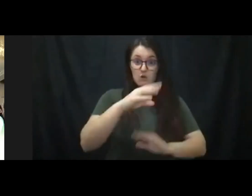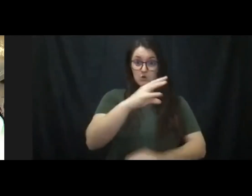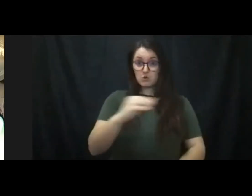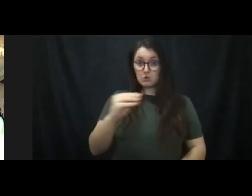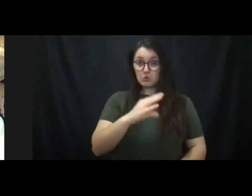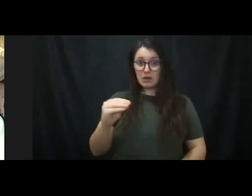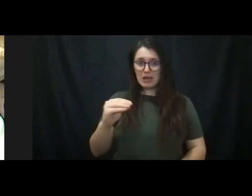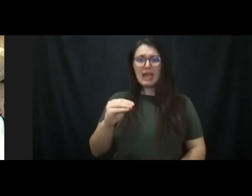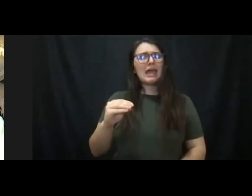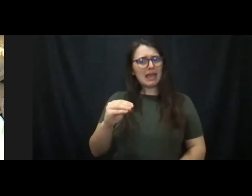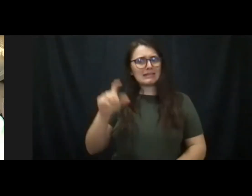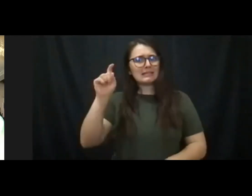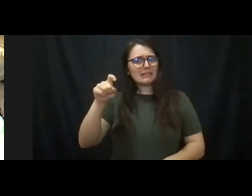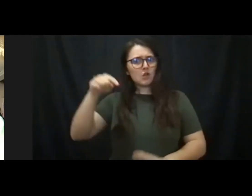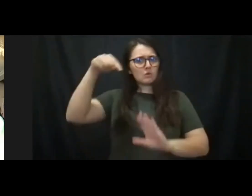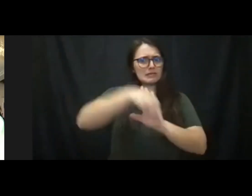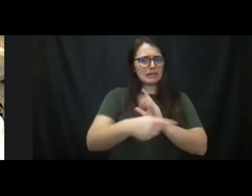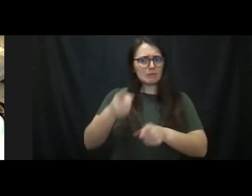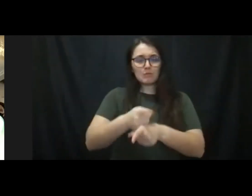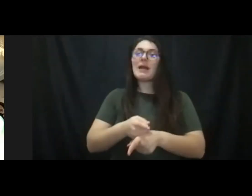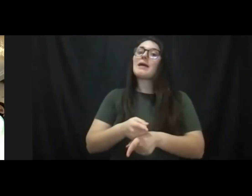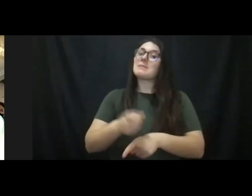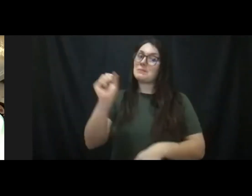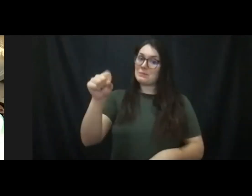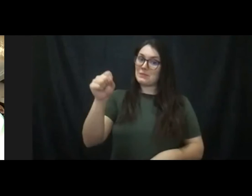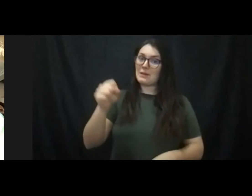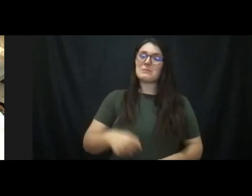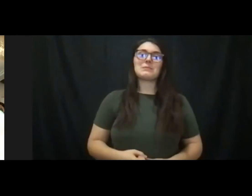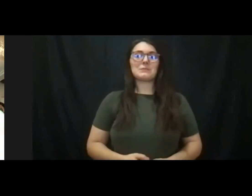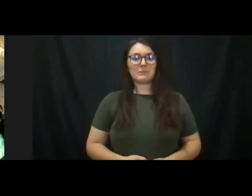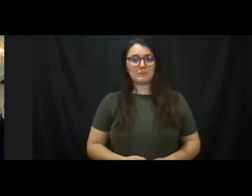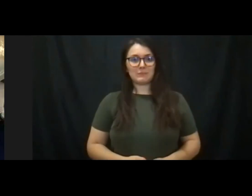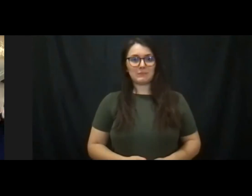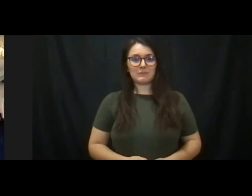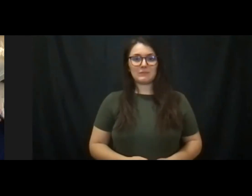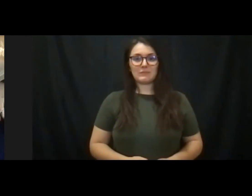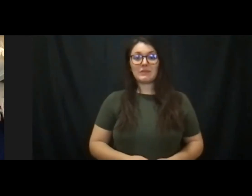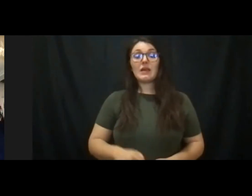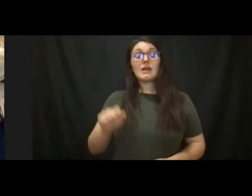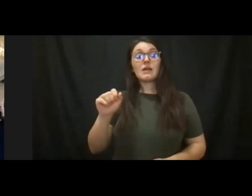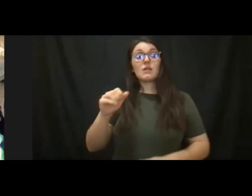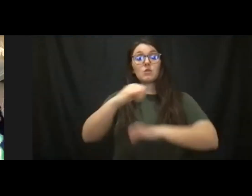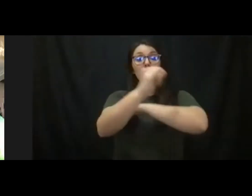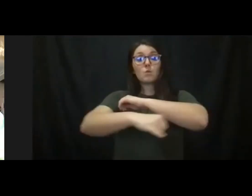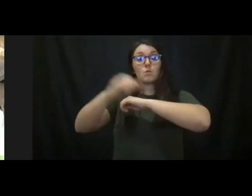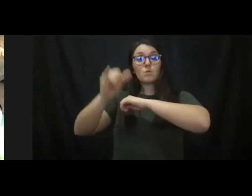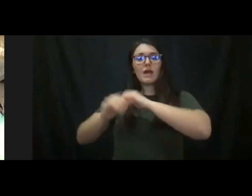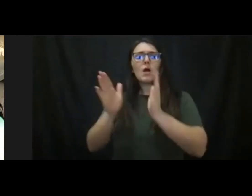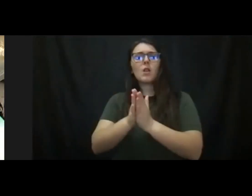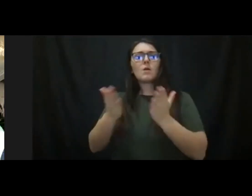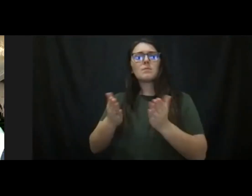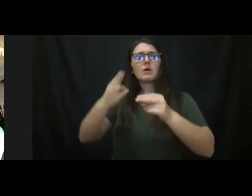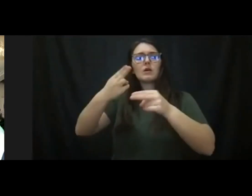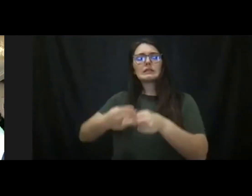right. Yeah. Wow. Whale or Moby Dick, a sperm whale? The whale in Moby Dick was a sperm whale. Okay. Yep, Yeah. yep. And there